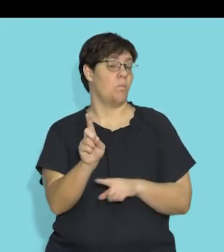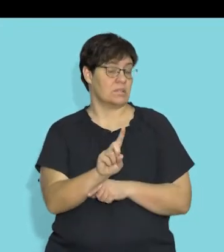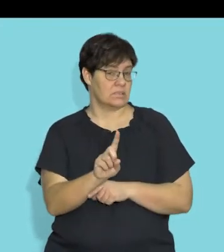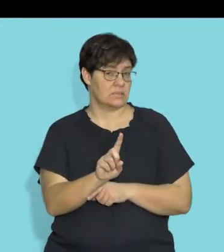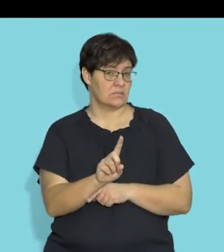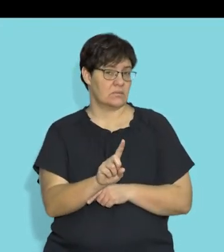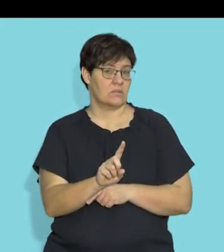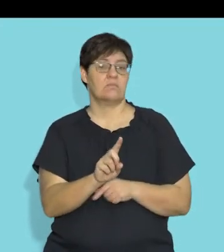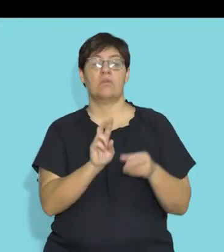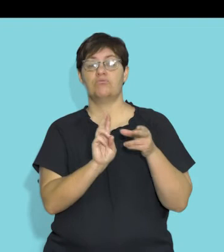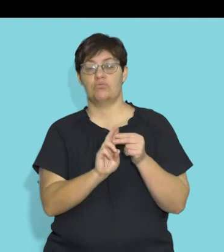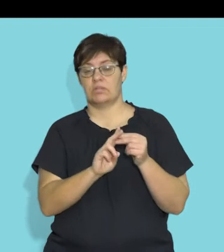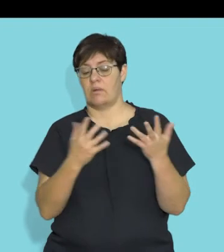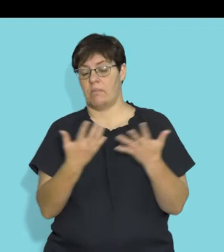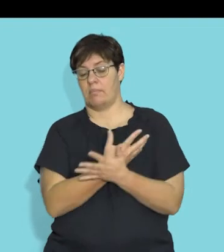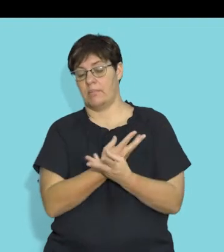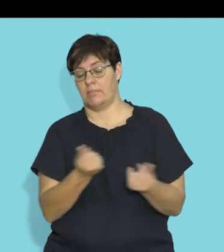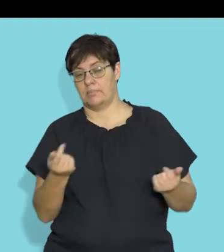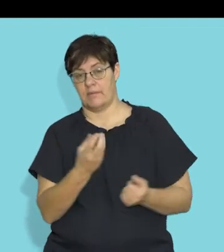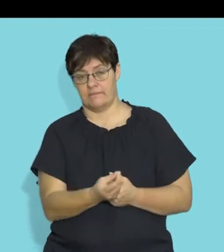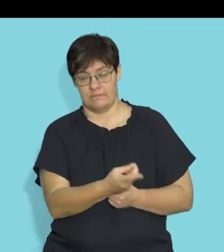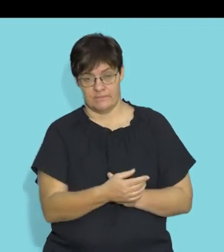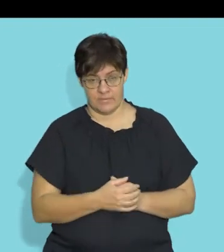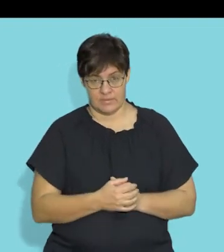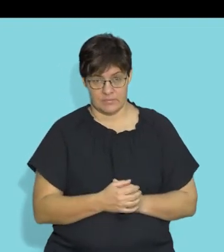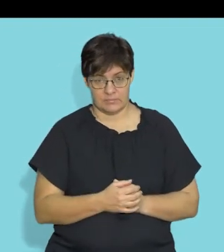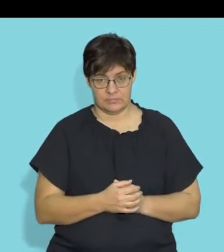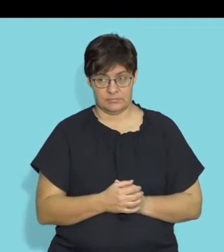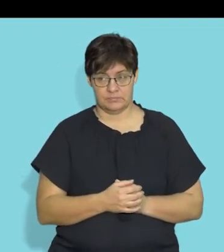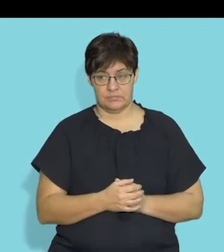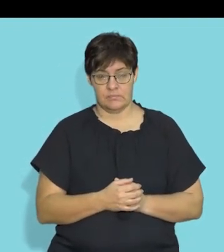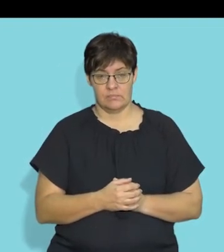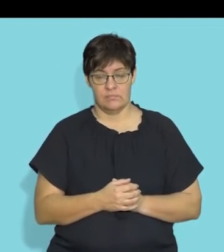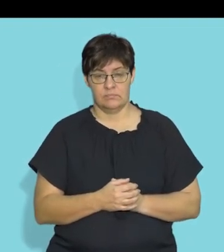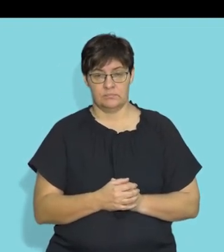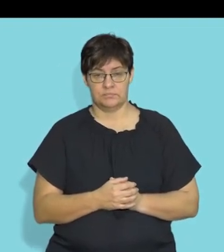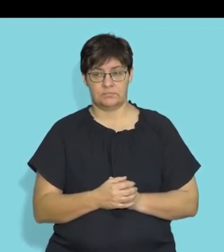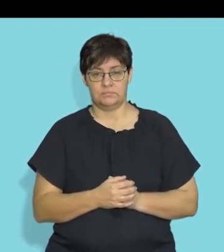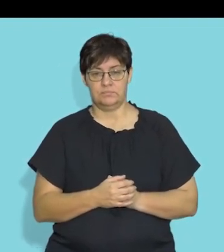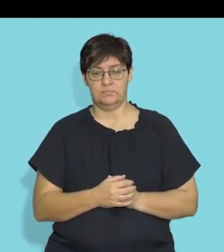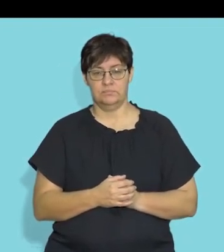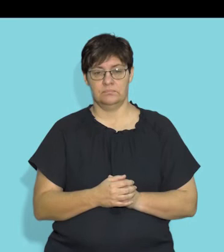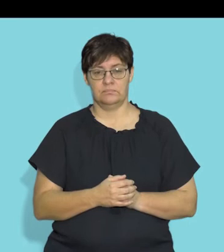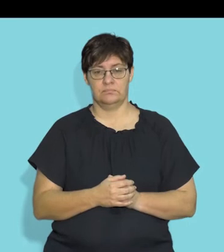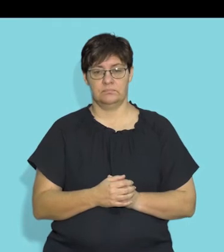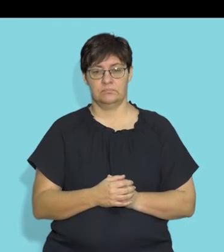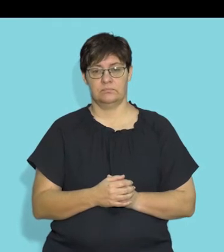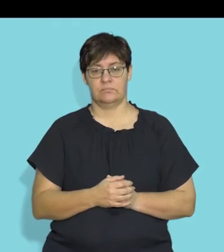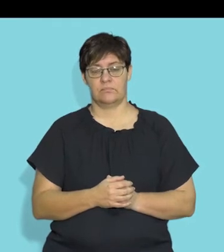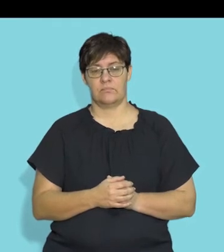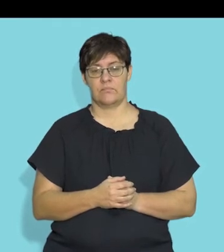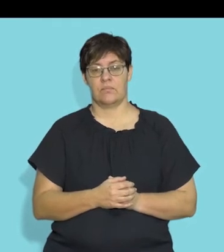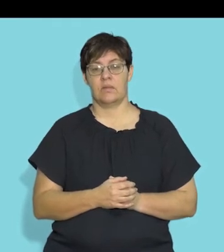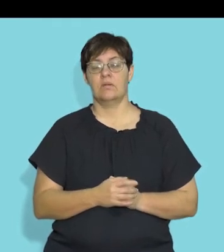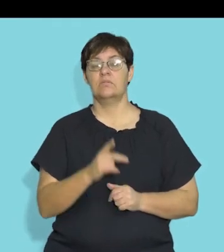the situation we have here. Units are missing. Right, so there you